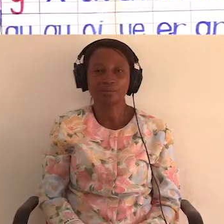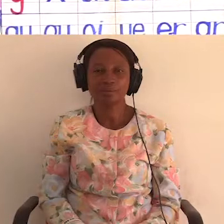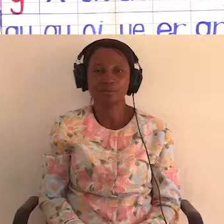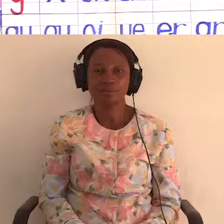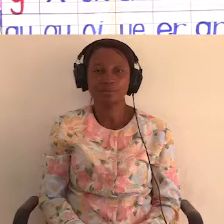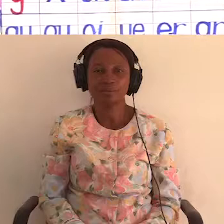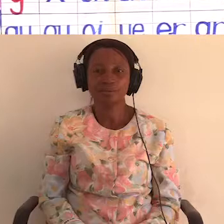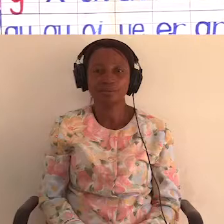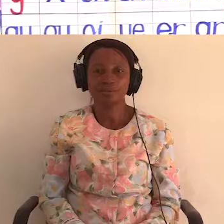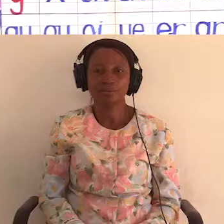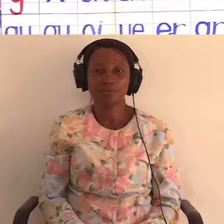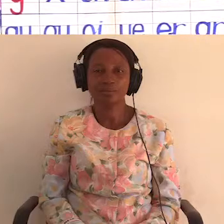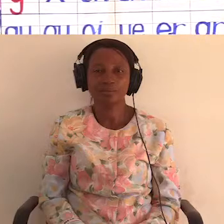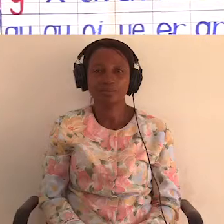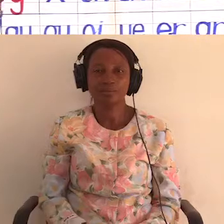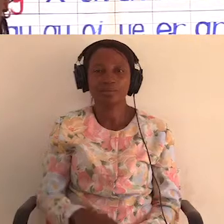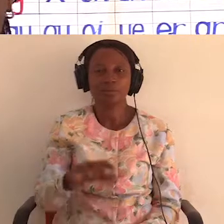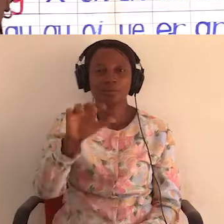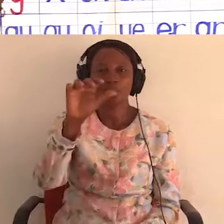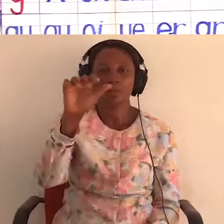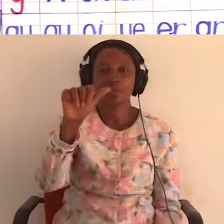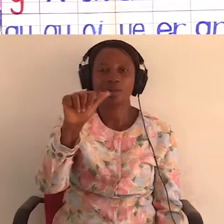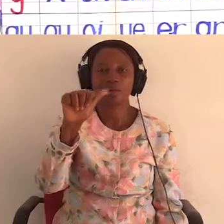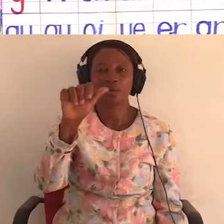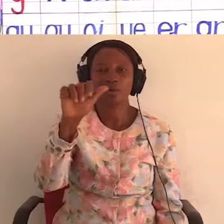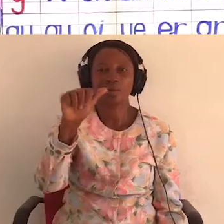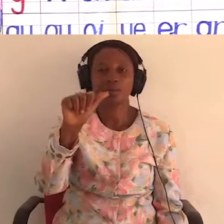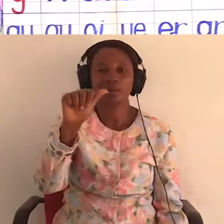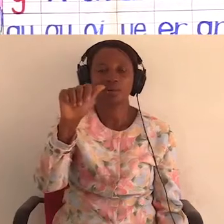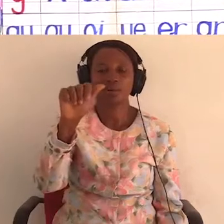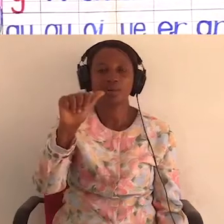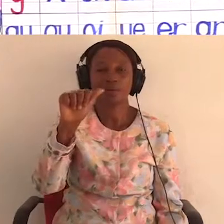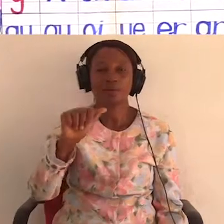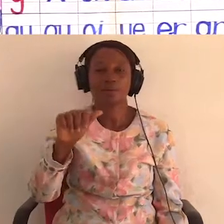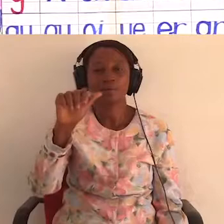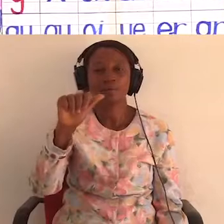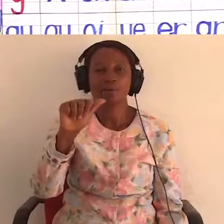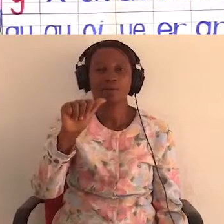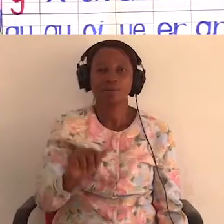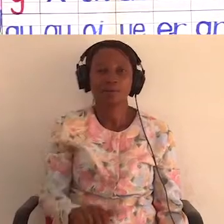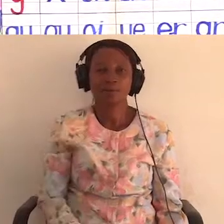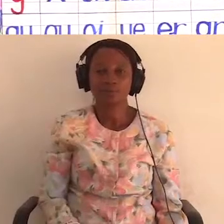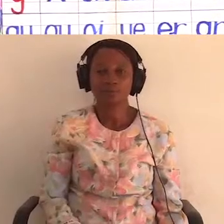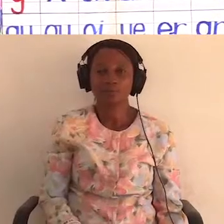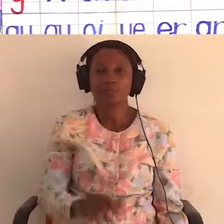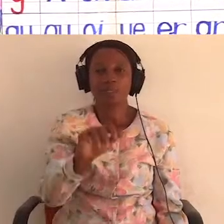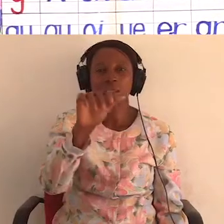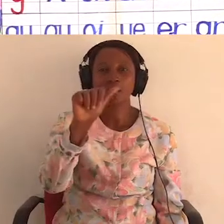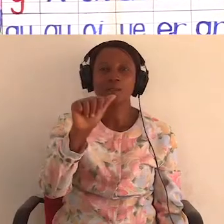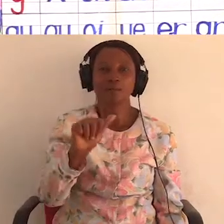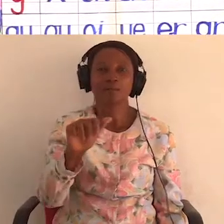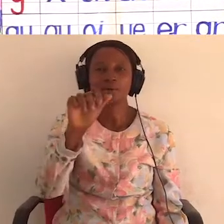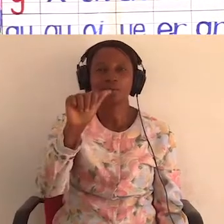The next one we have ah, ah, ah,